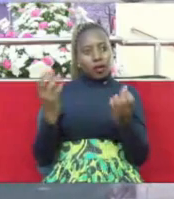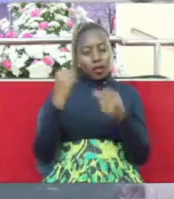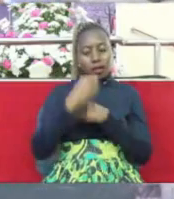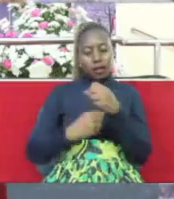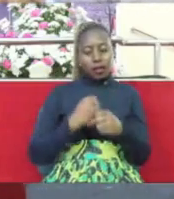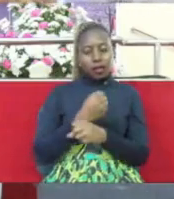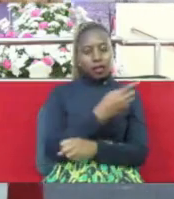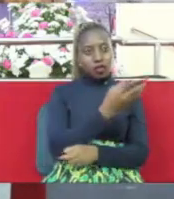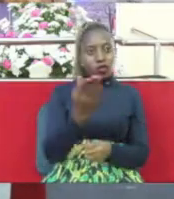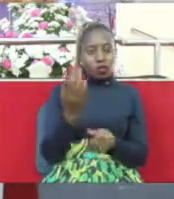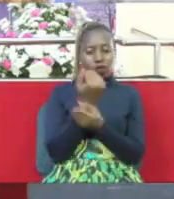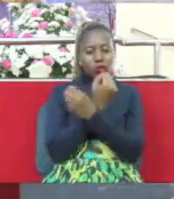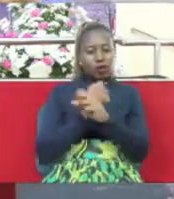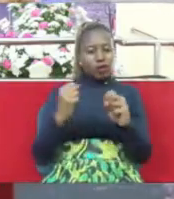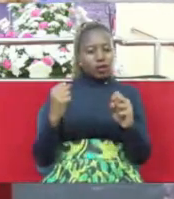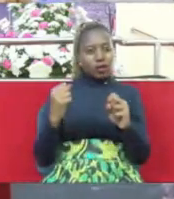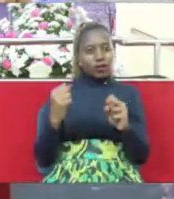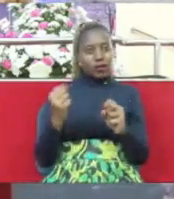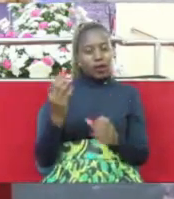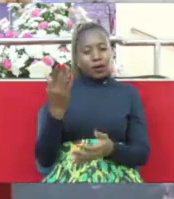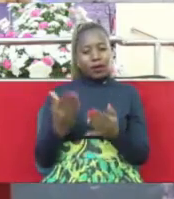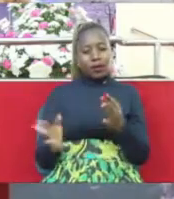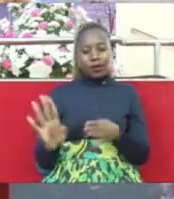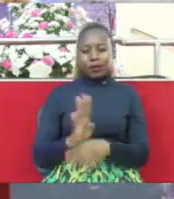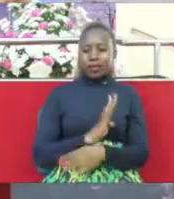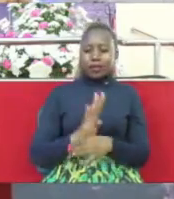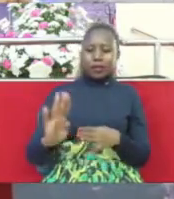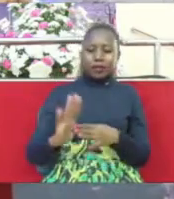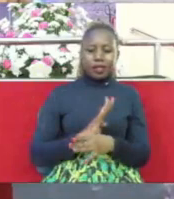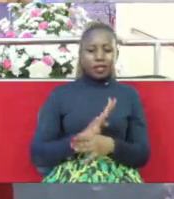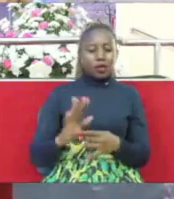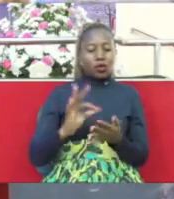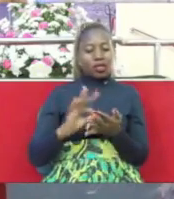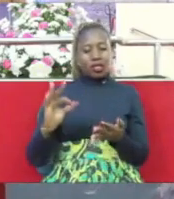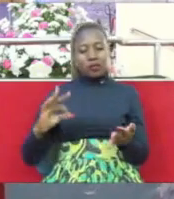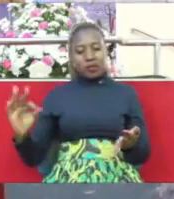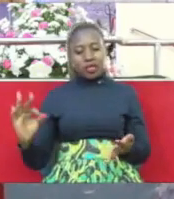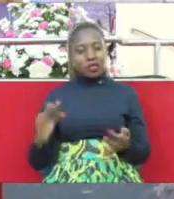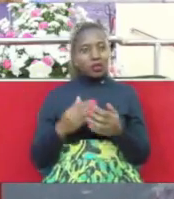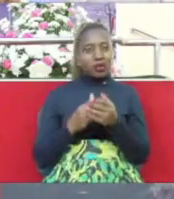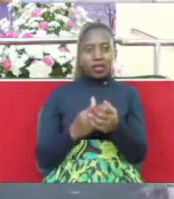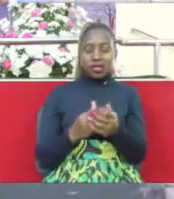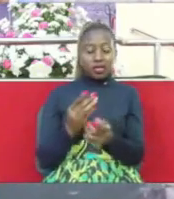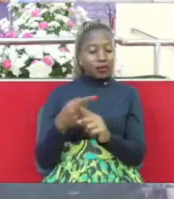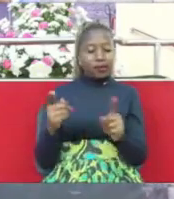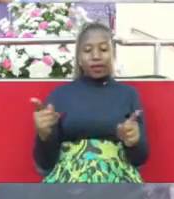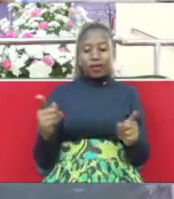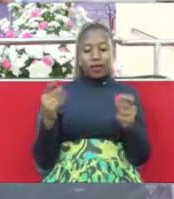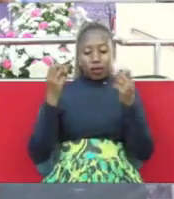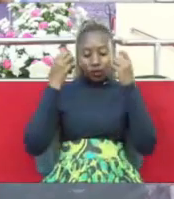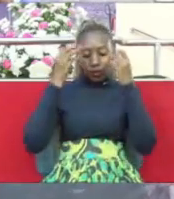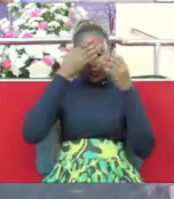busy with the spiritual liturgies and have left Jesus behind. Yajarishi umeokoka miaka ngapi, unaweza kuwa